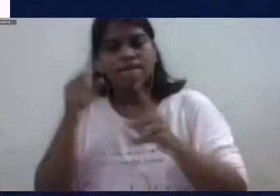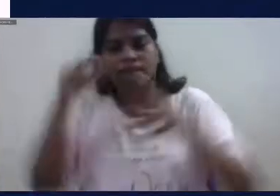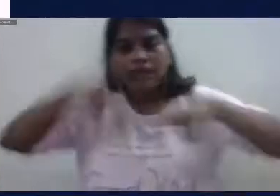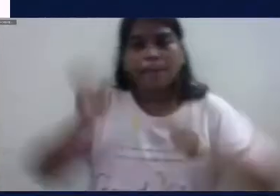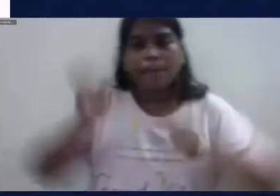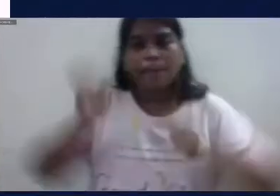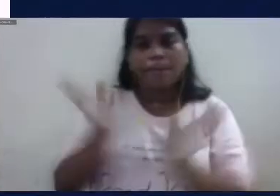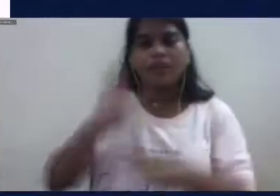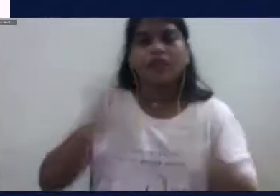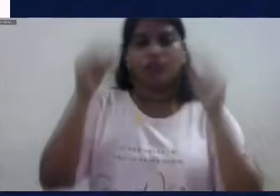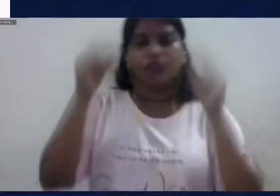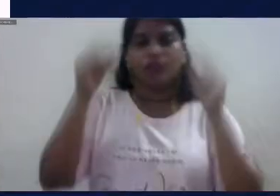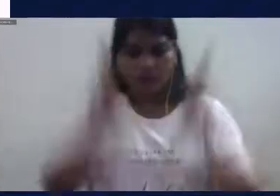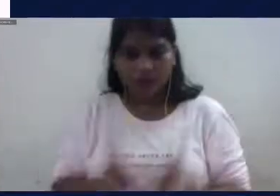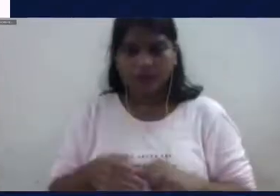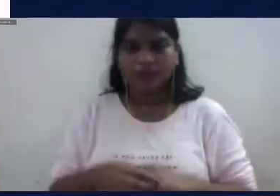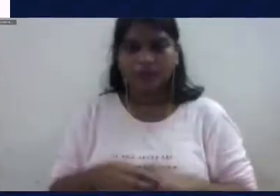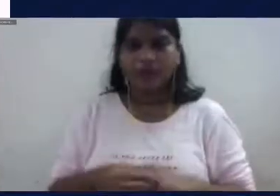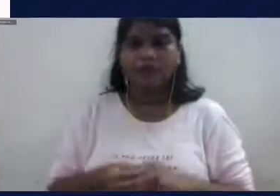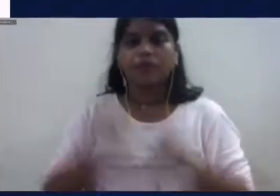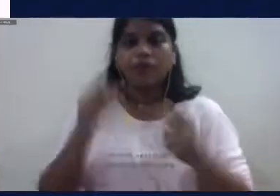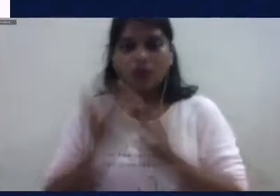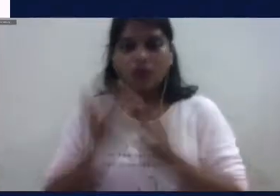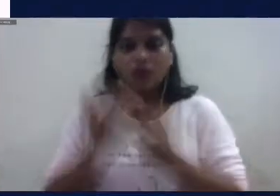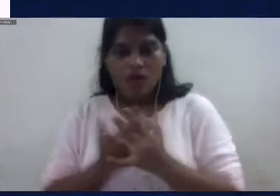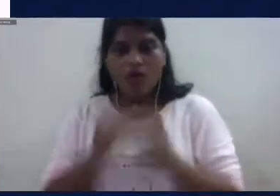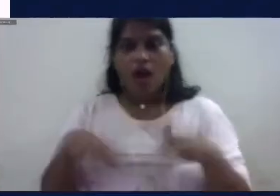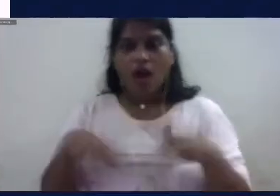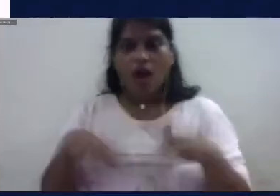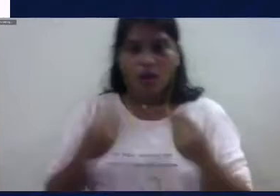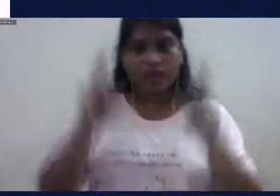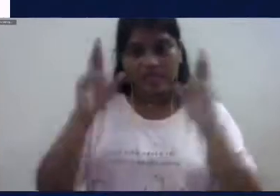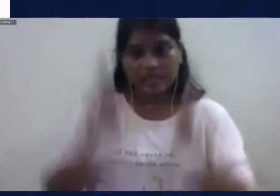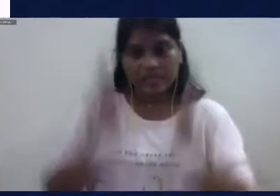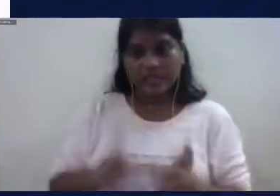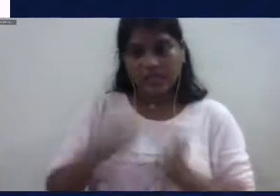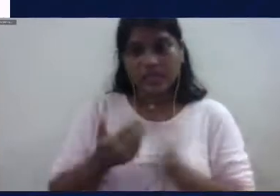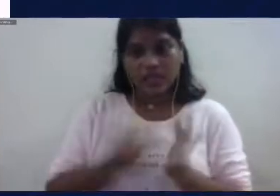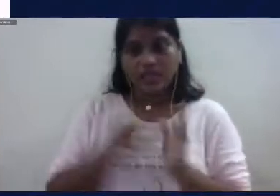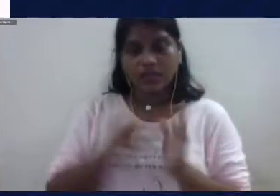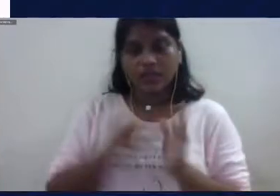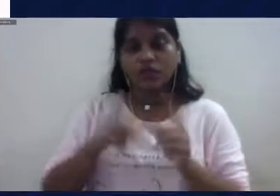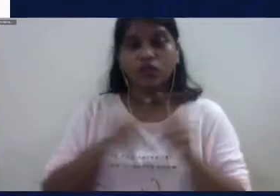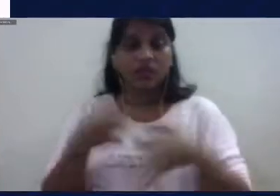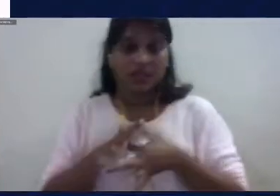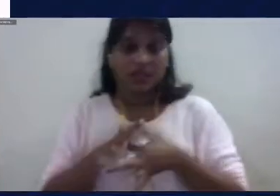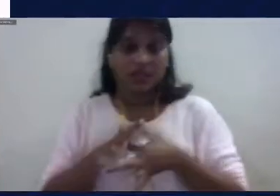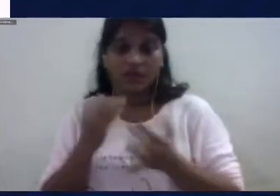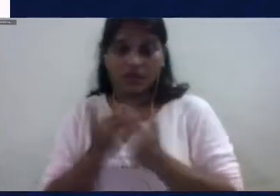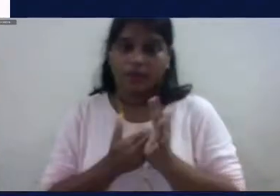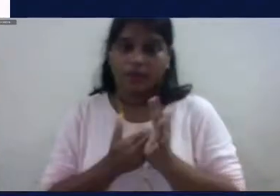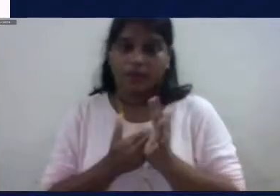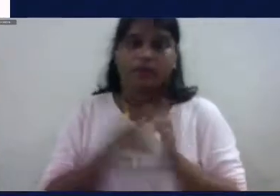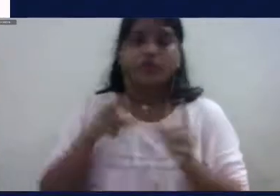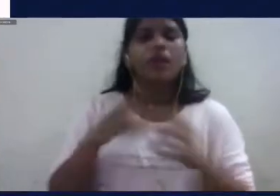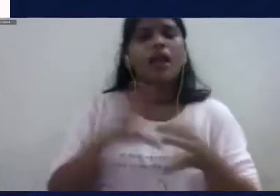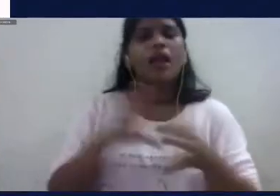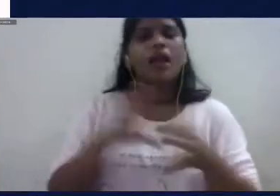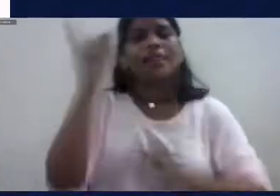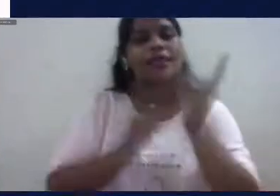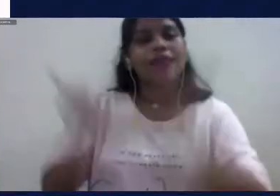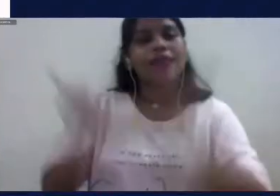and that's what it is. So we always have an outcome, but you have an intent towards it, towards a certain outcome. That's what we call as